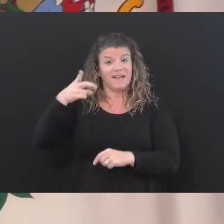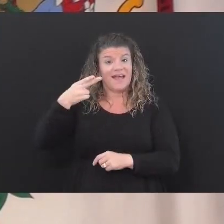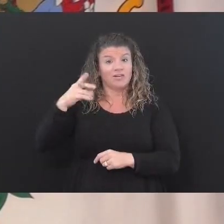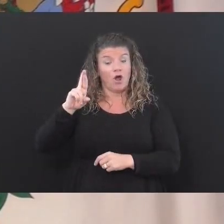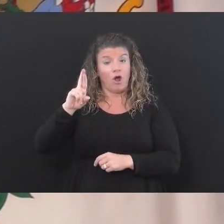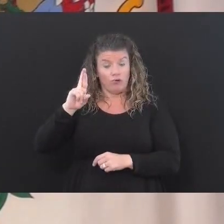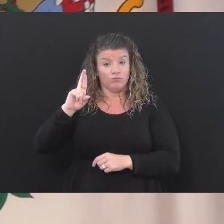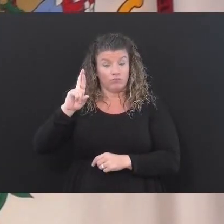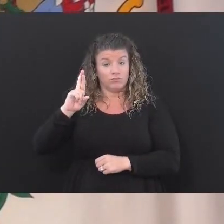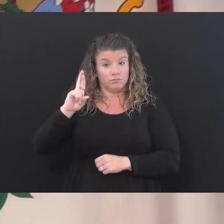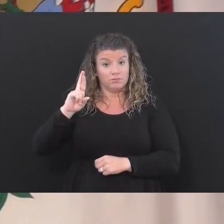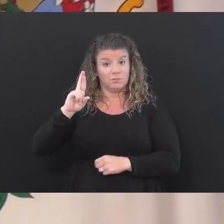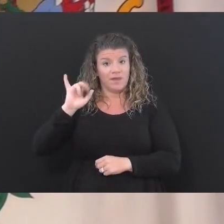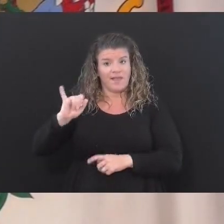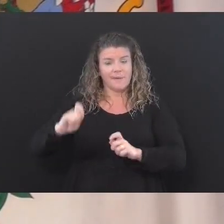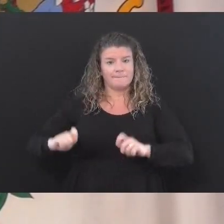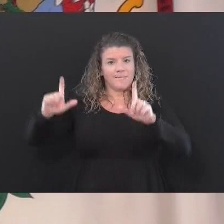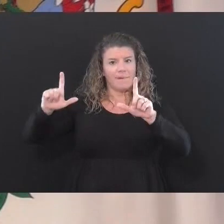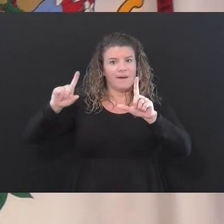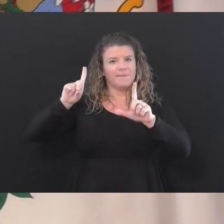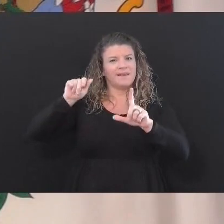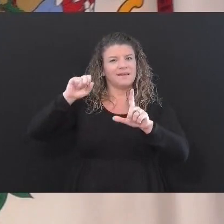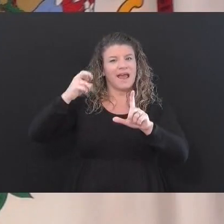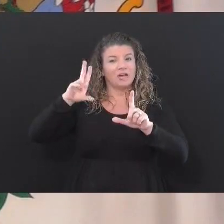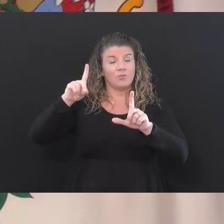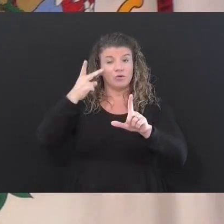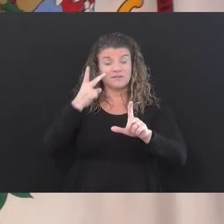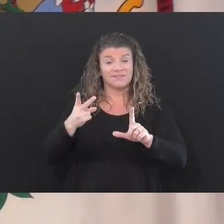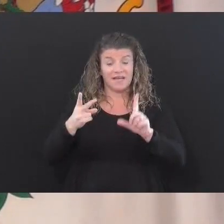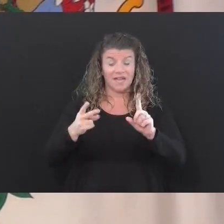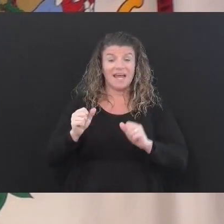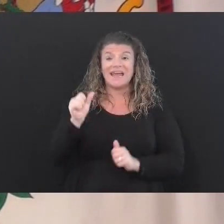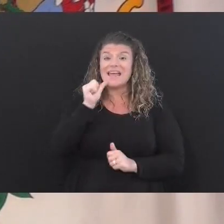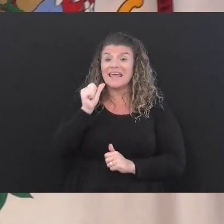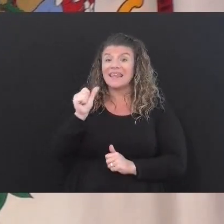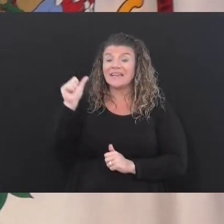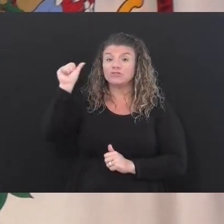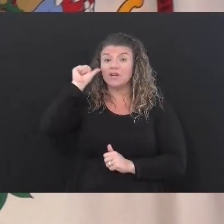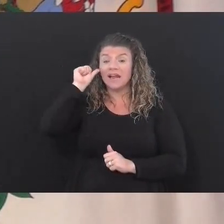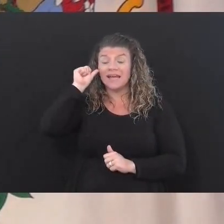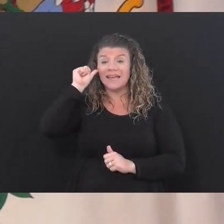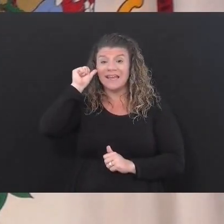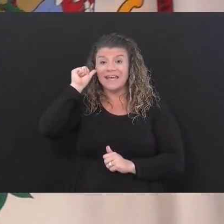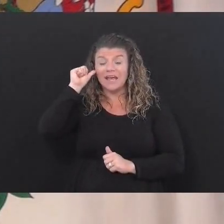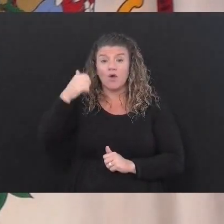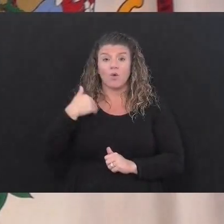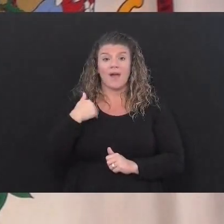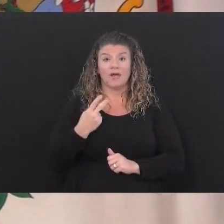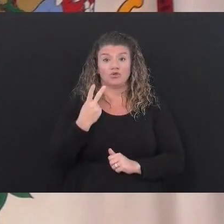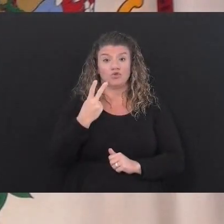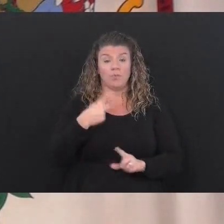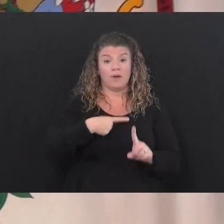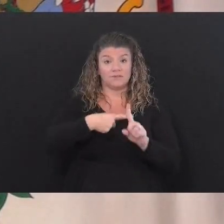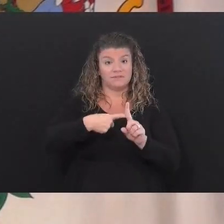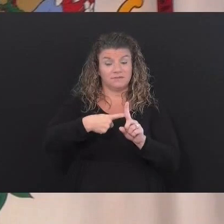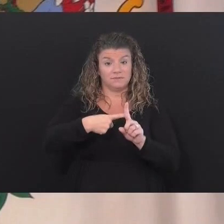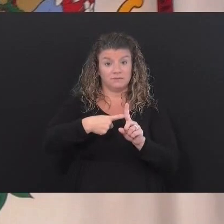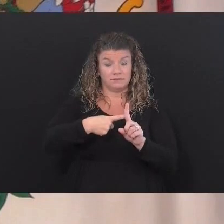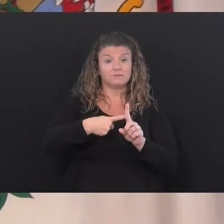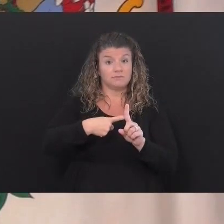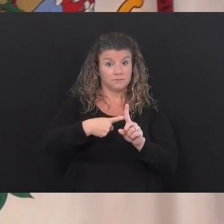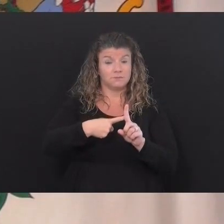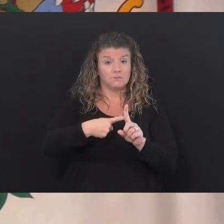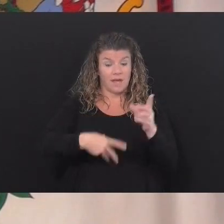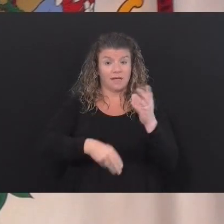DHHR, dashboard. But yesterday, we only had 2 positive tests come in.